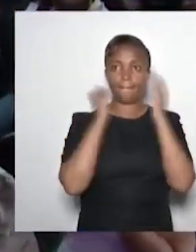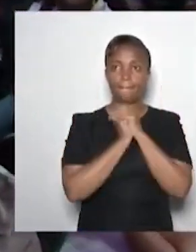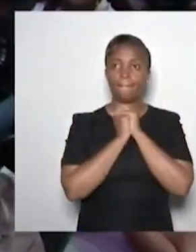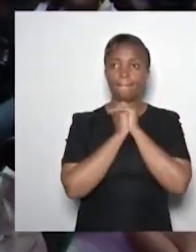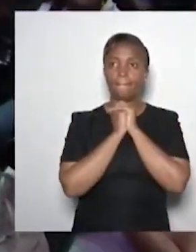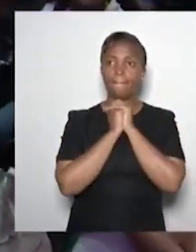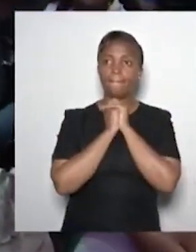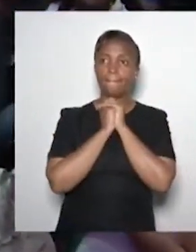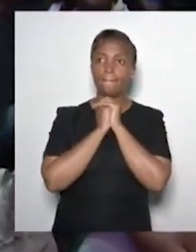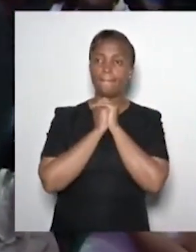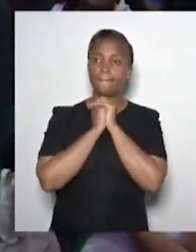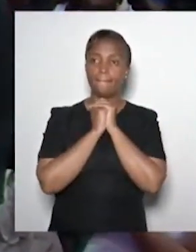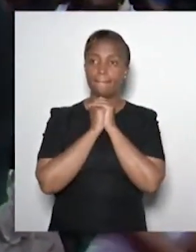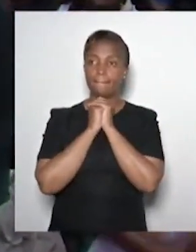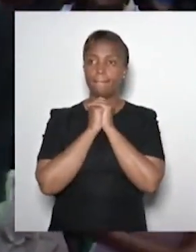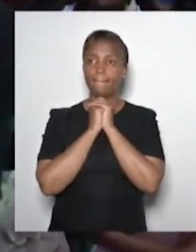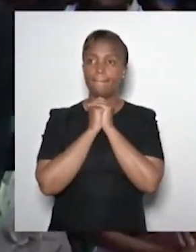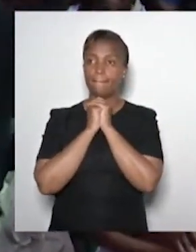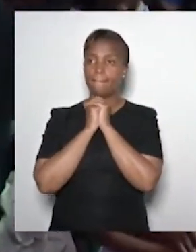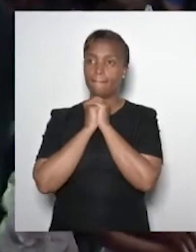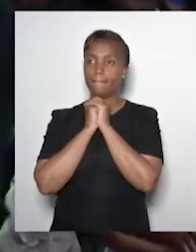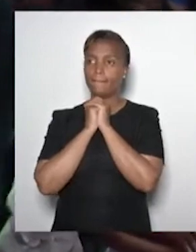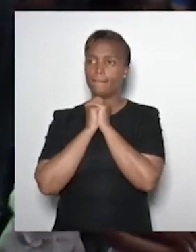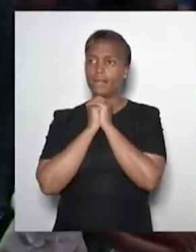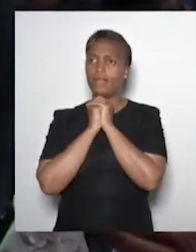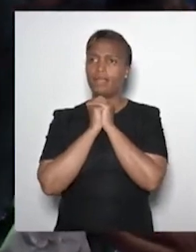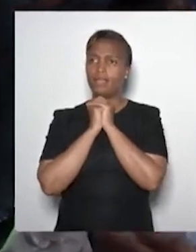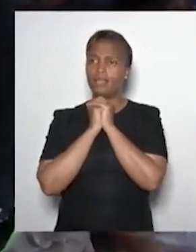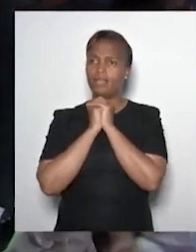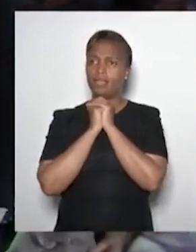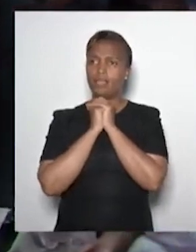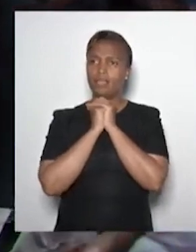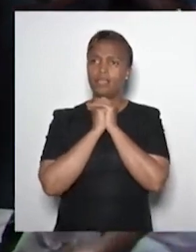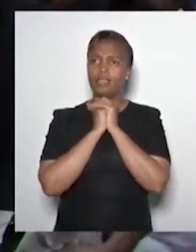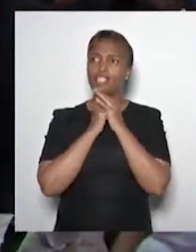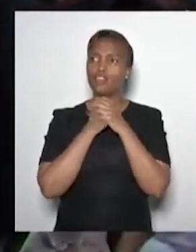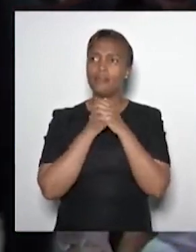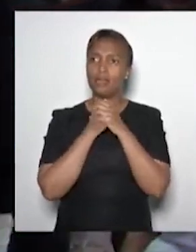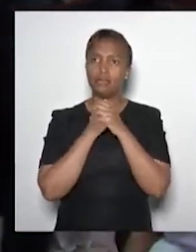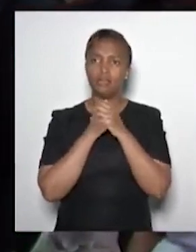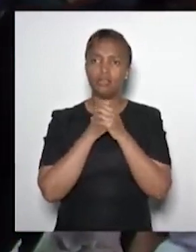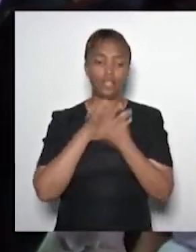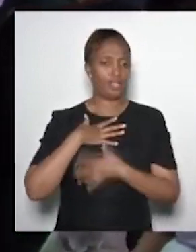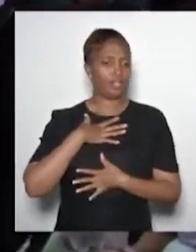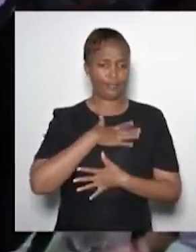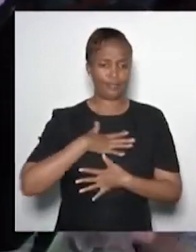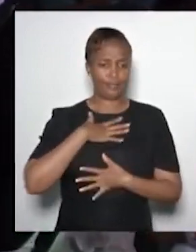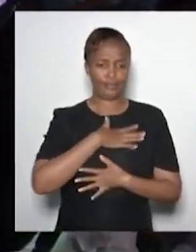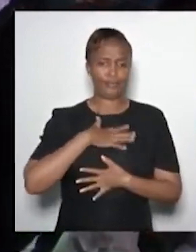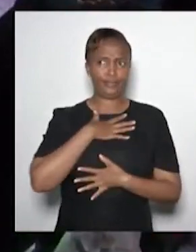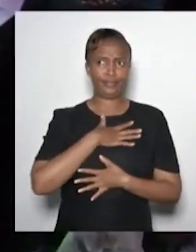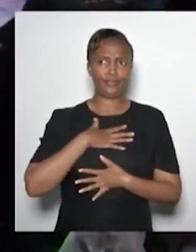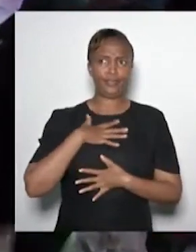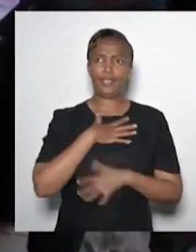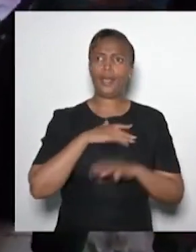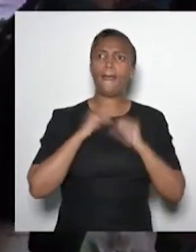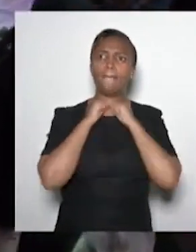No. The skit, the drama, yeah. Let's do that, Bazalana. Let's appreciate our parents as they move.